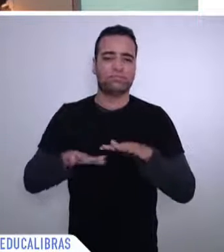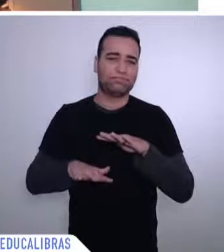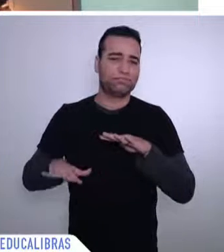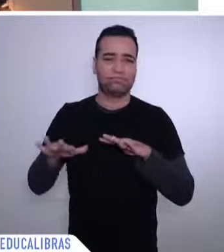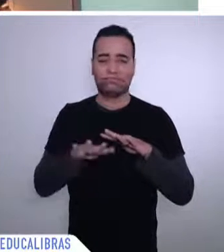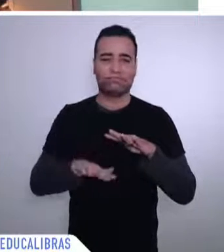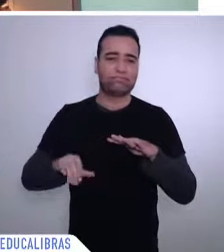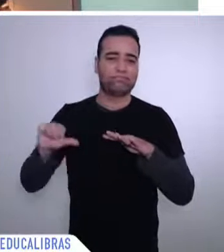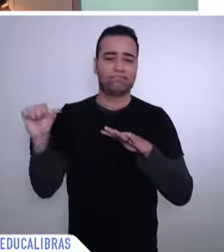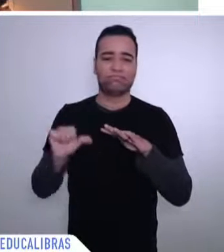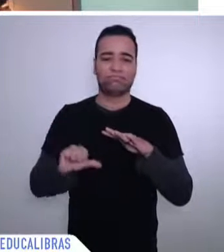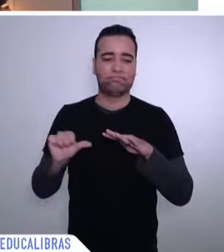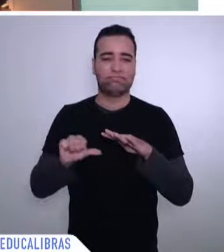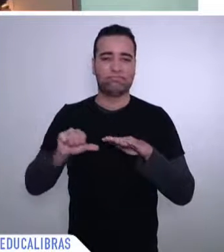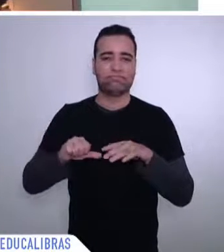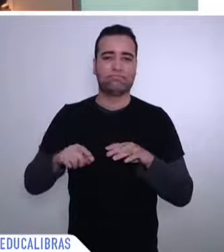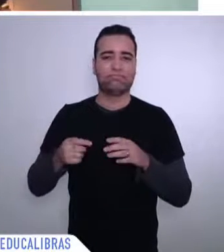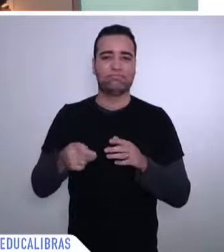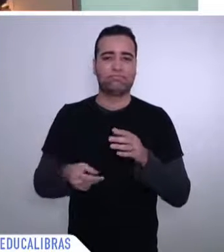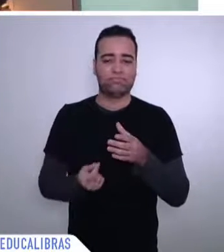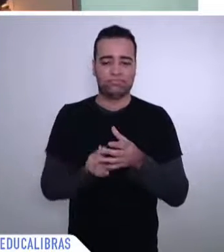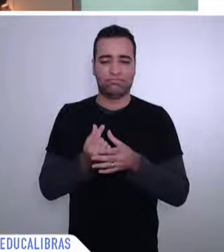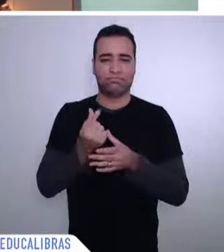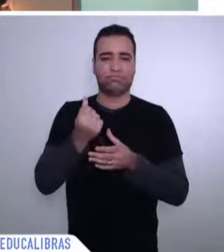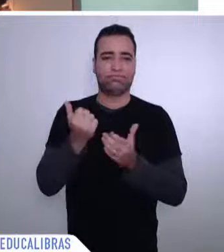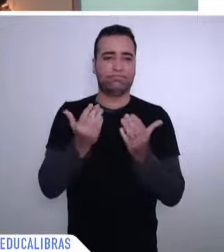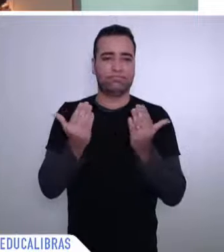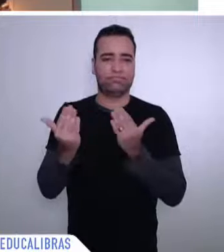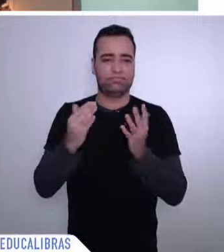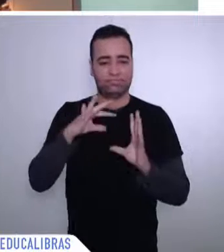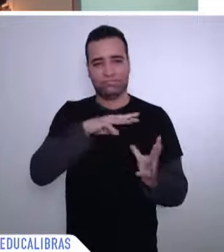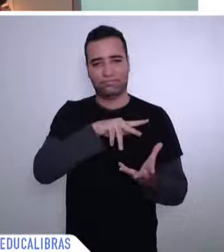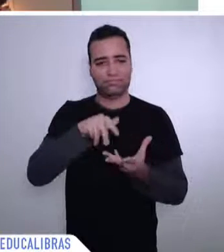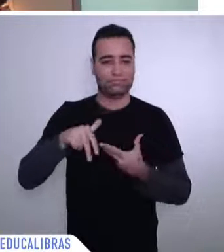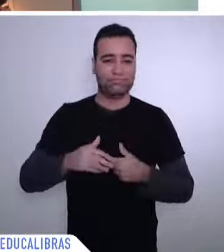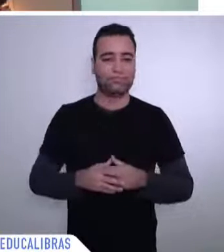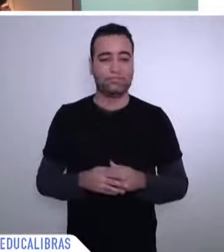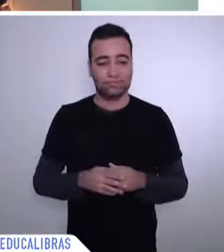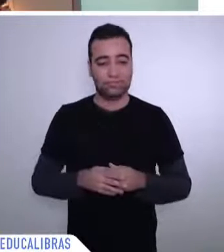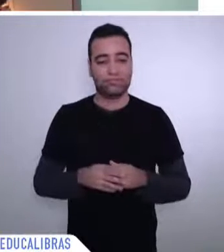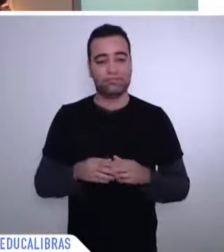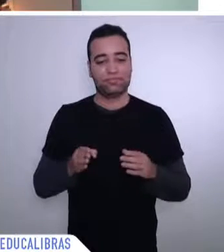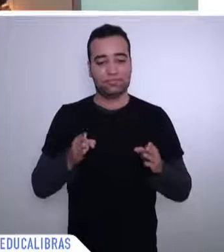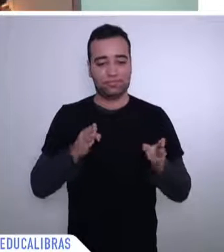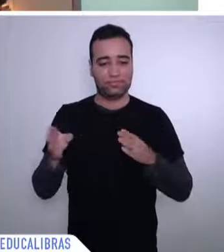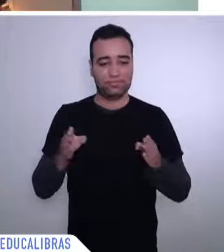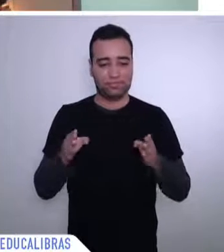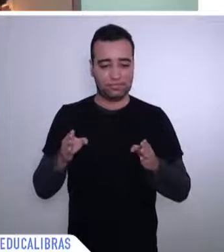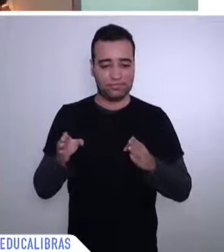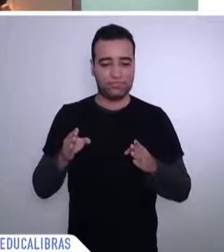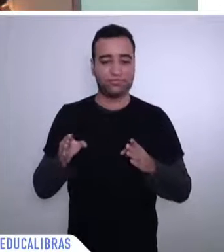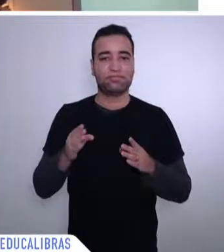most precarious ends and the least glamorous parts of global capitalism.